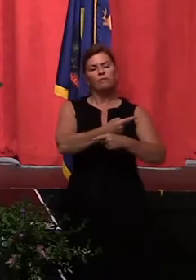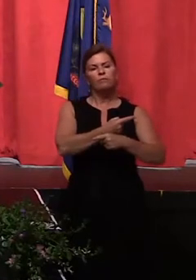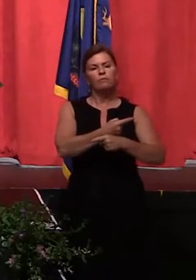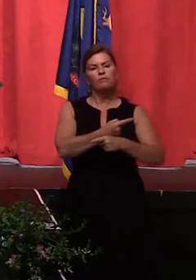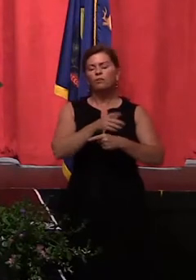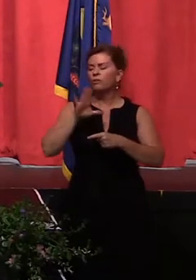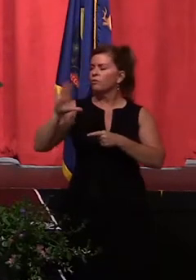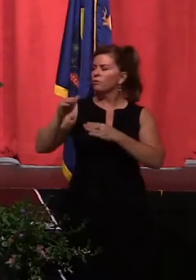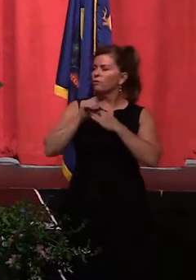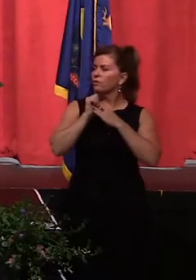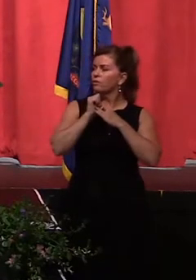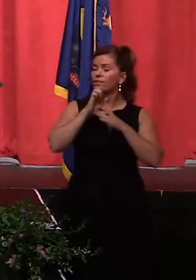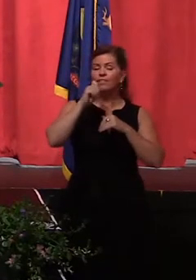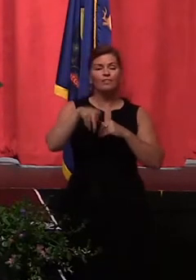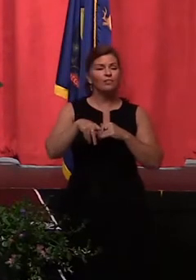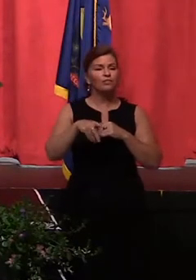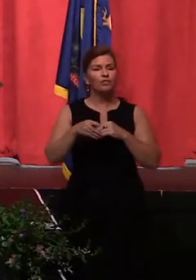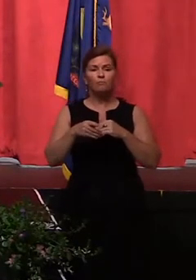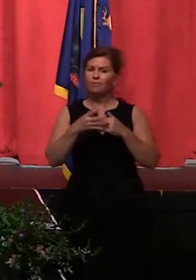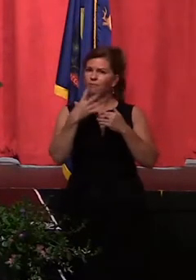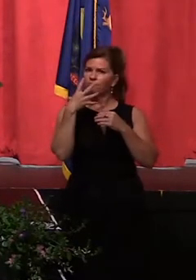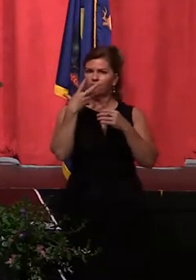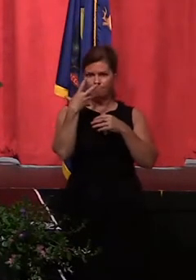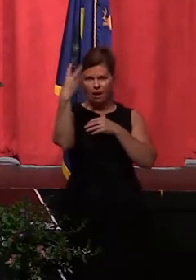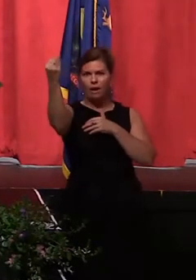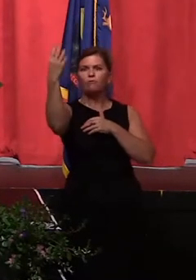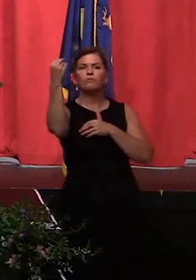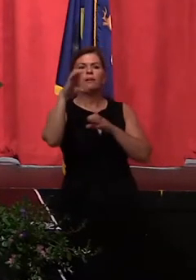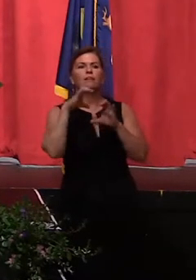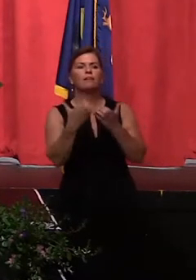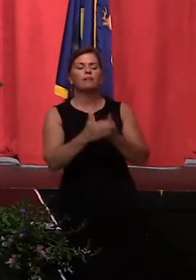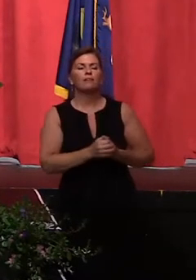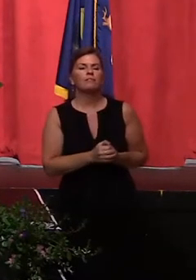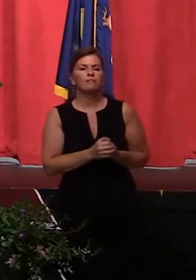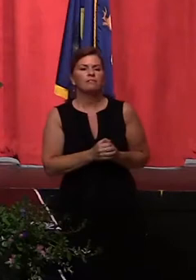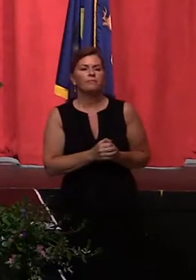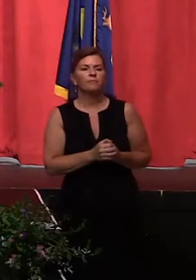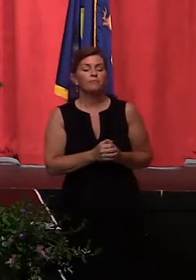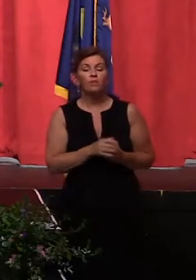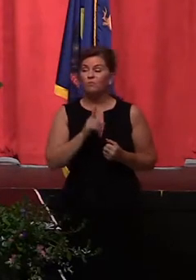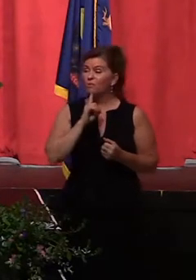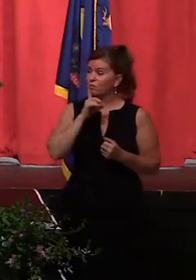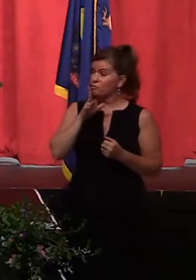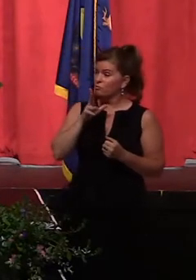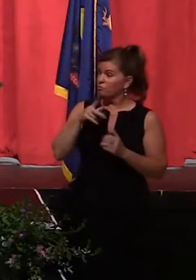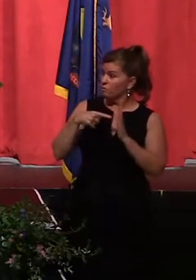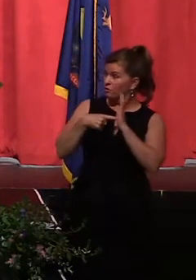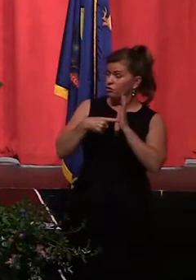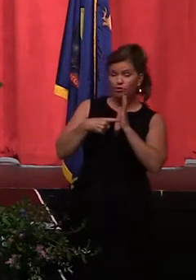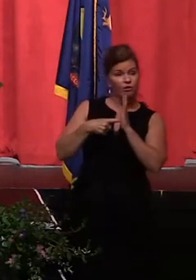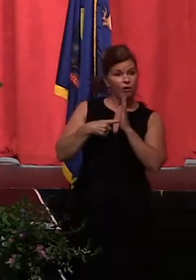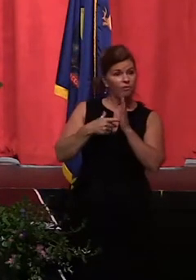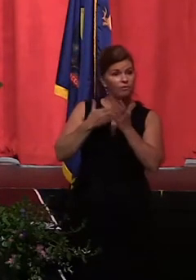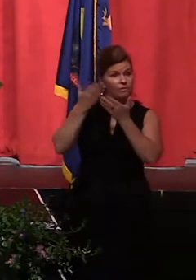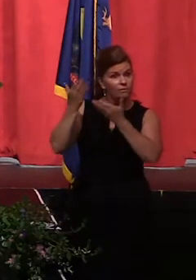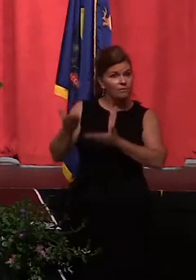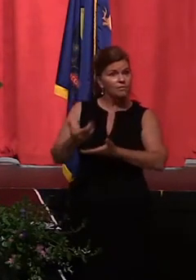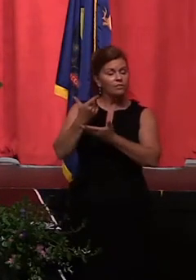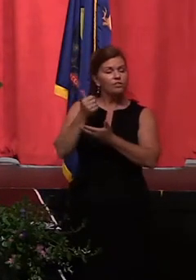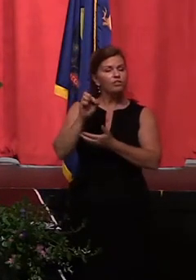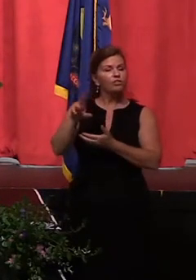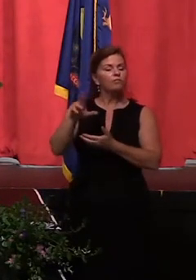leadership goes beyond the classroom. What truly exemplifies Ginger for this award is the kindness